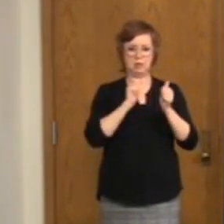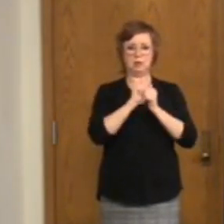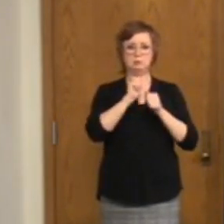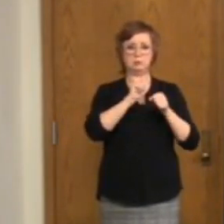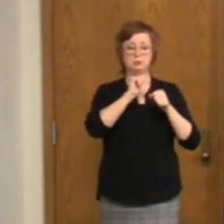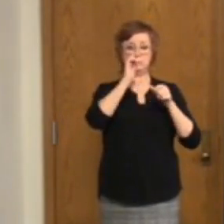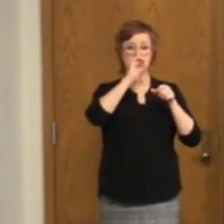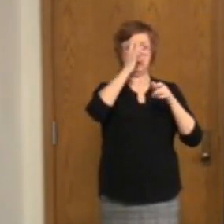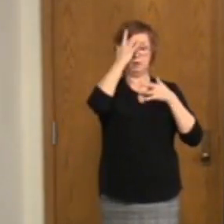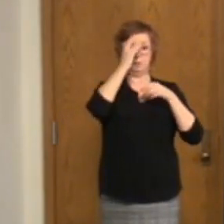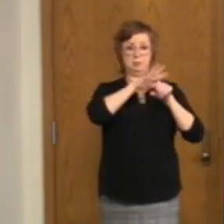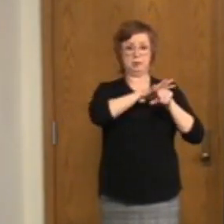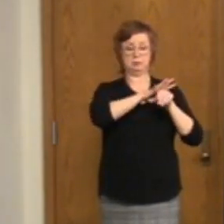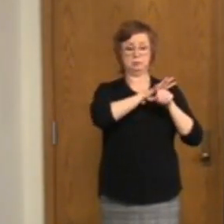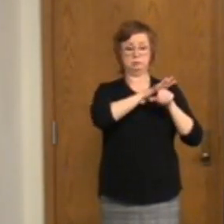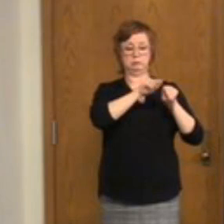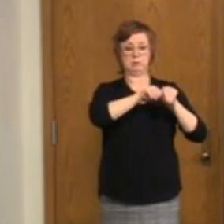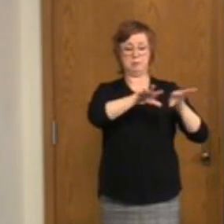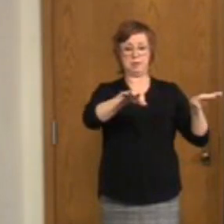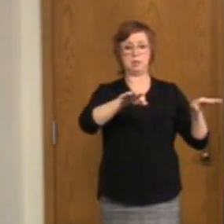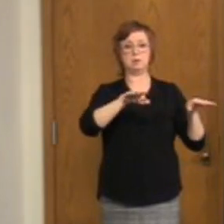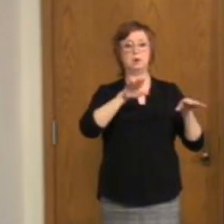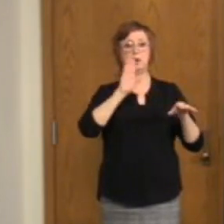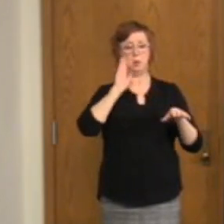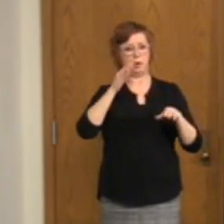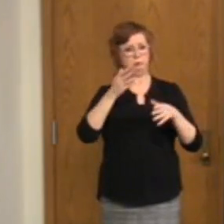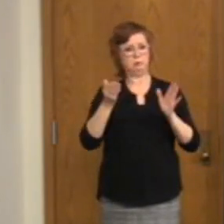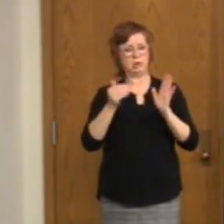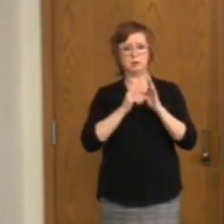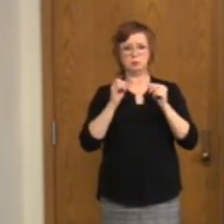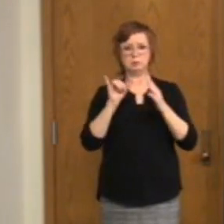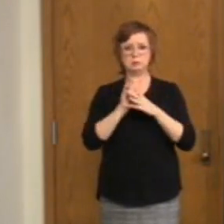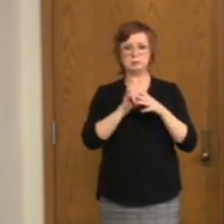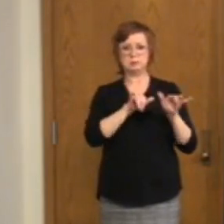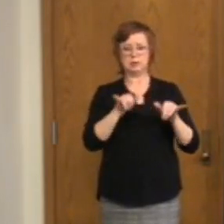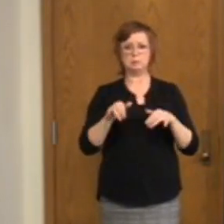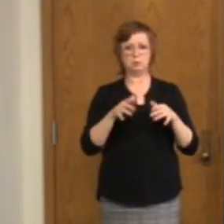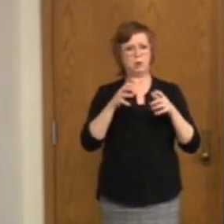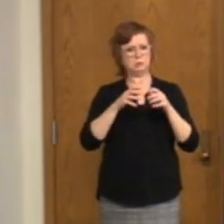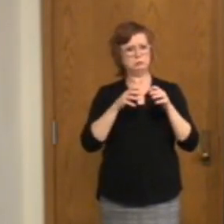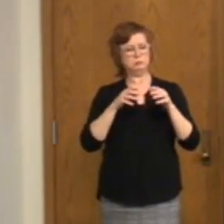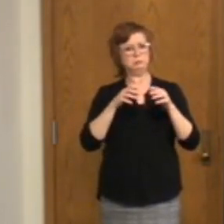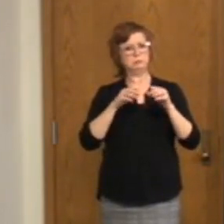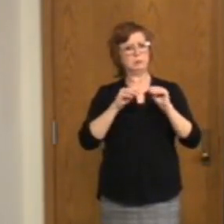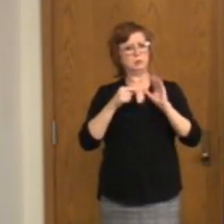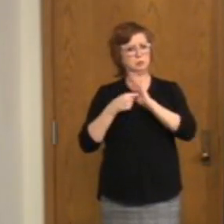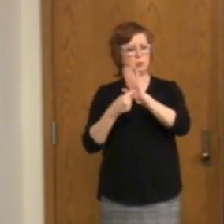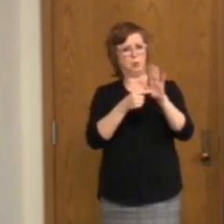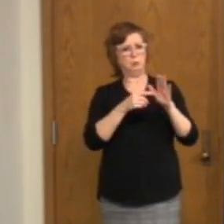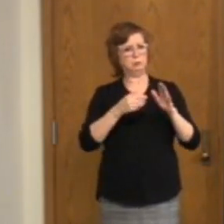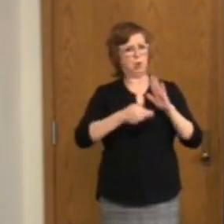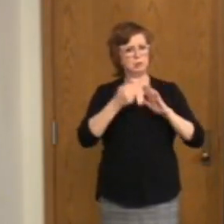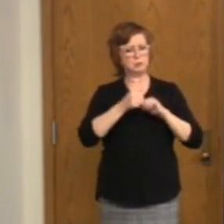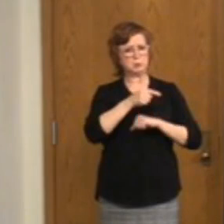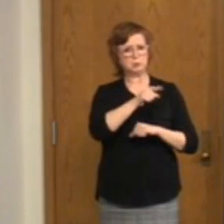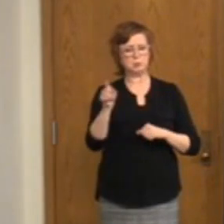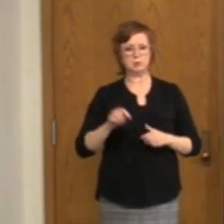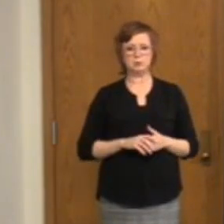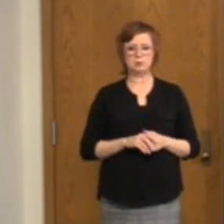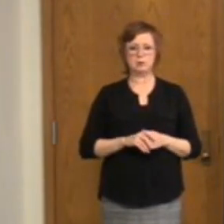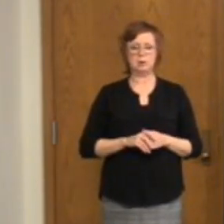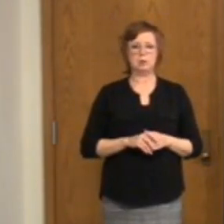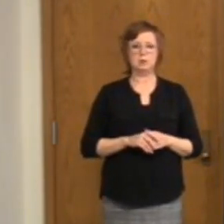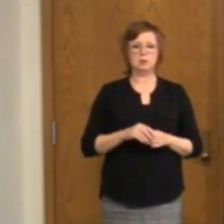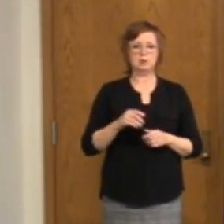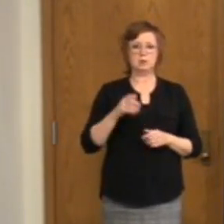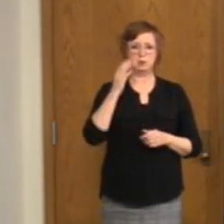COVID-19 pandemic. I would point as well as Saskatchewan was the very first province in the nation of Canada